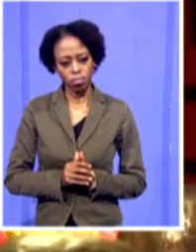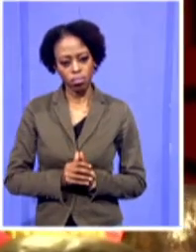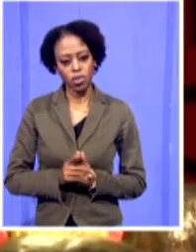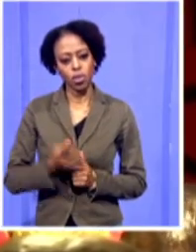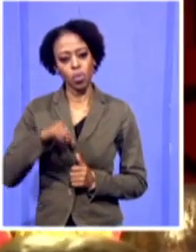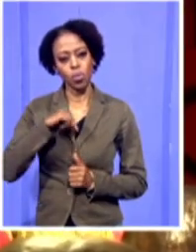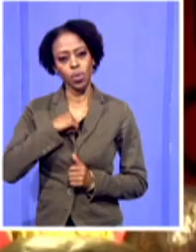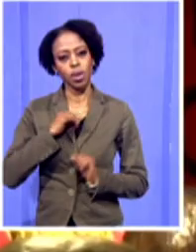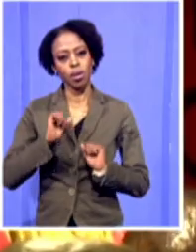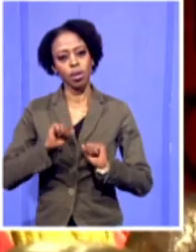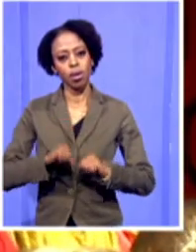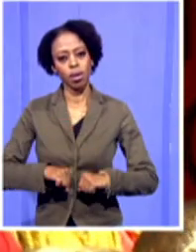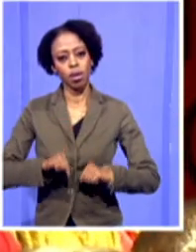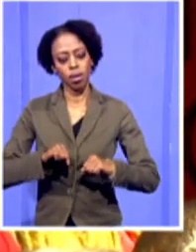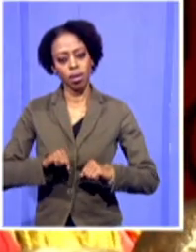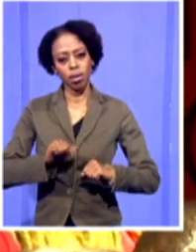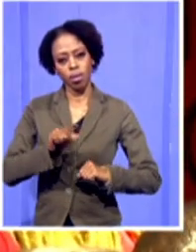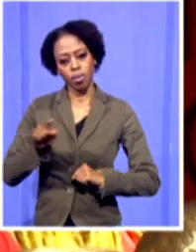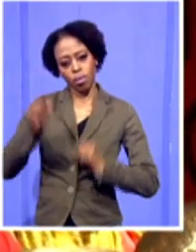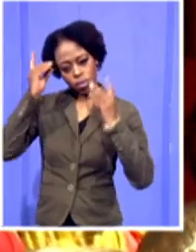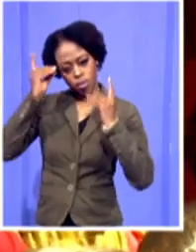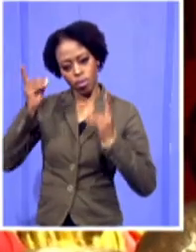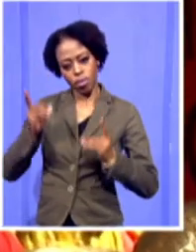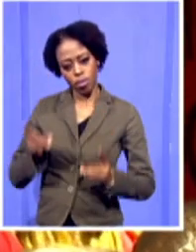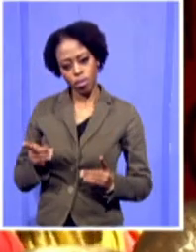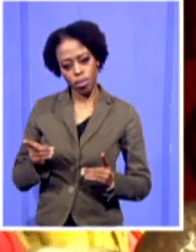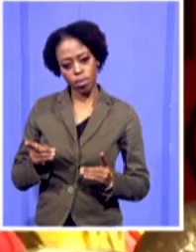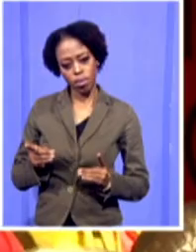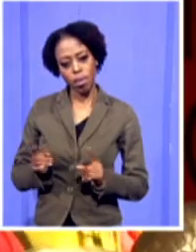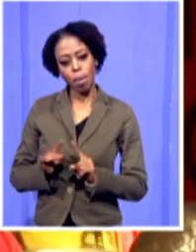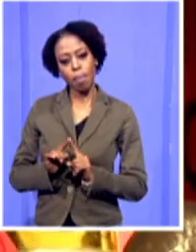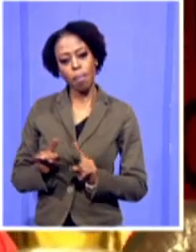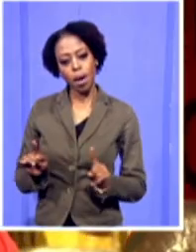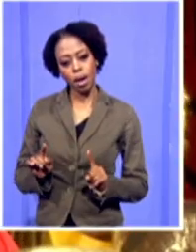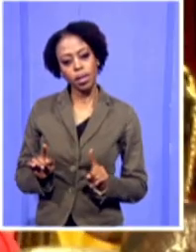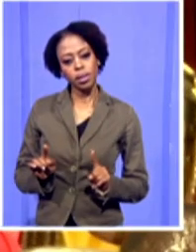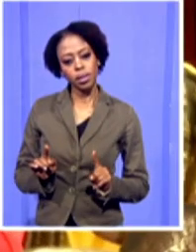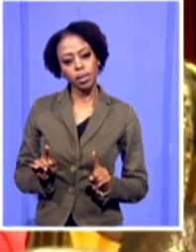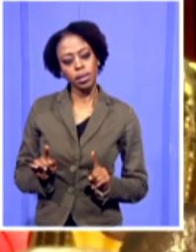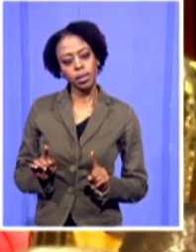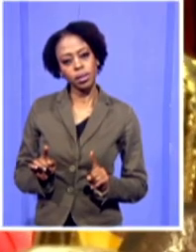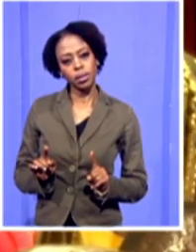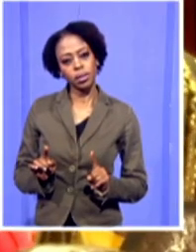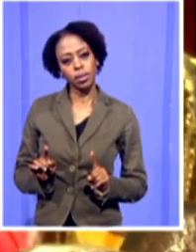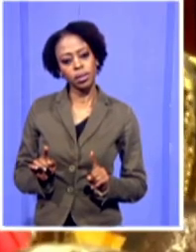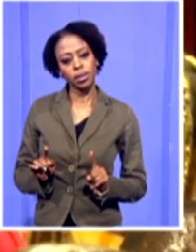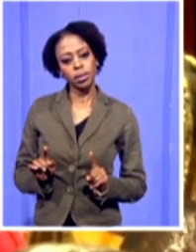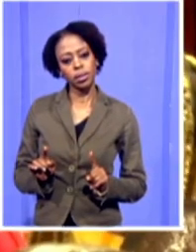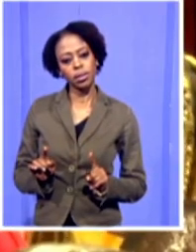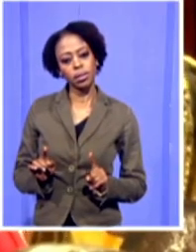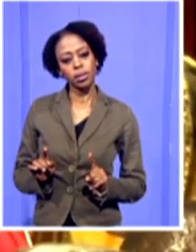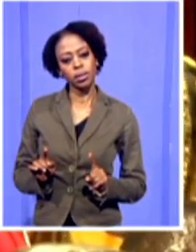agree with your ruling. But, however,